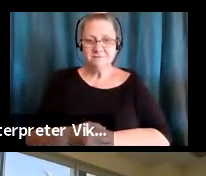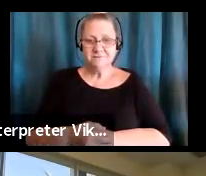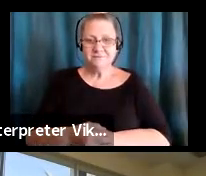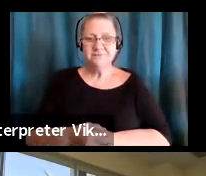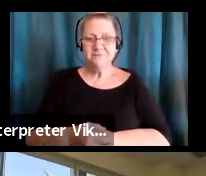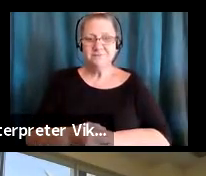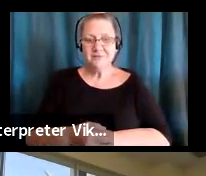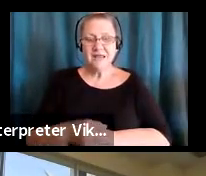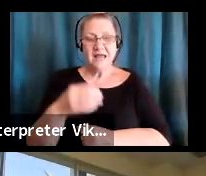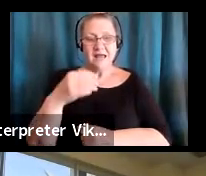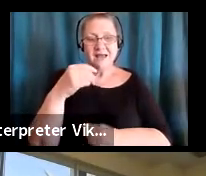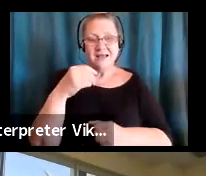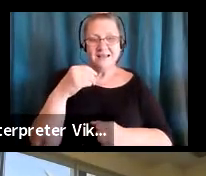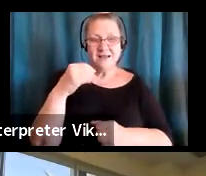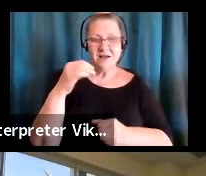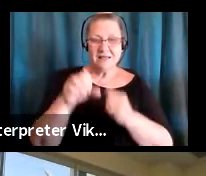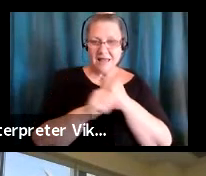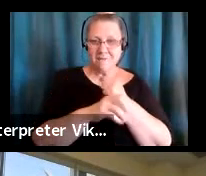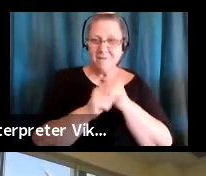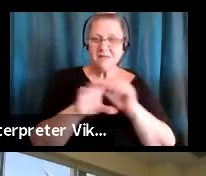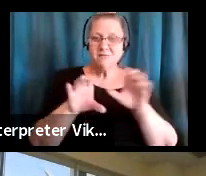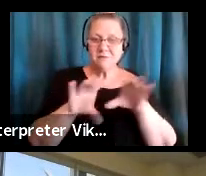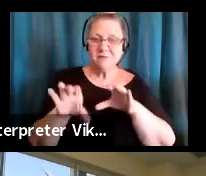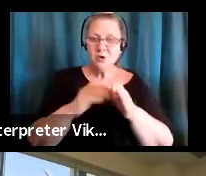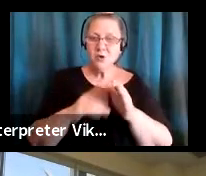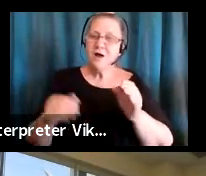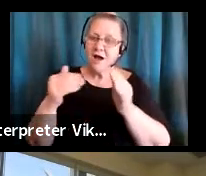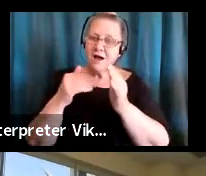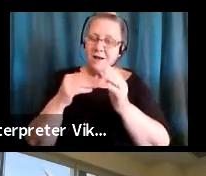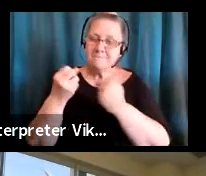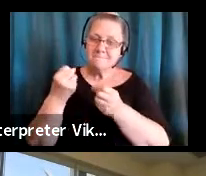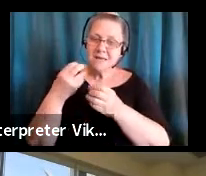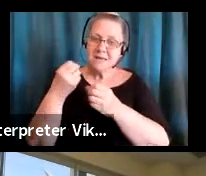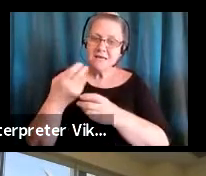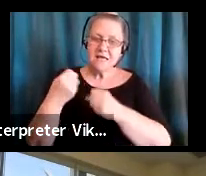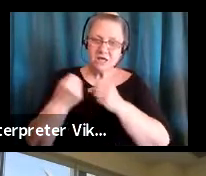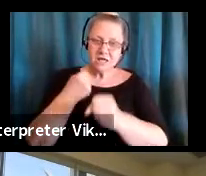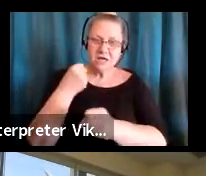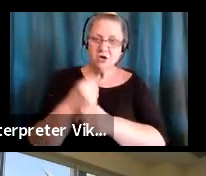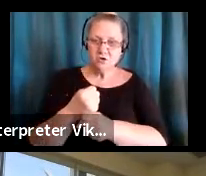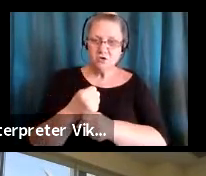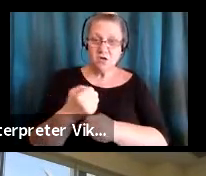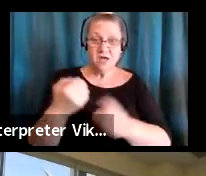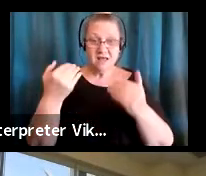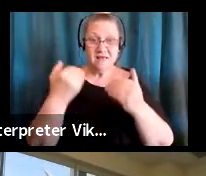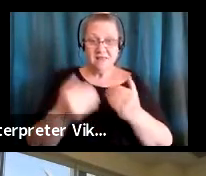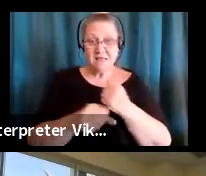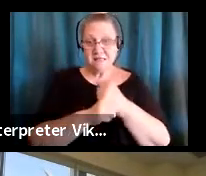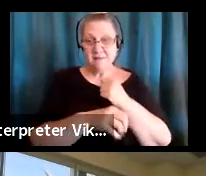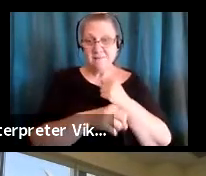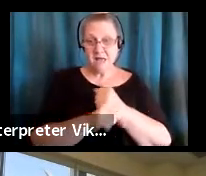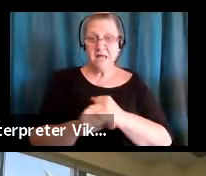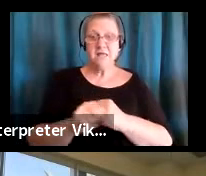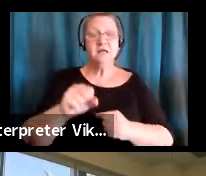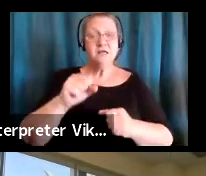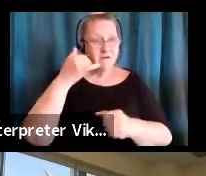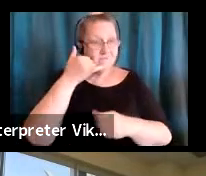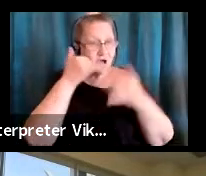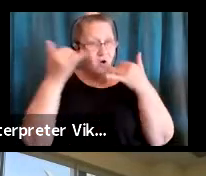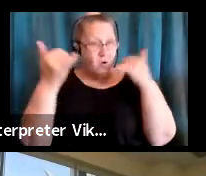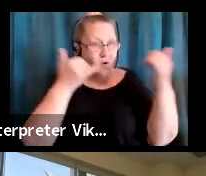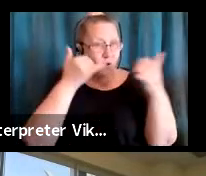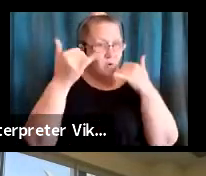GOTV campaigns that we've been doing for years. This is a phone banking and door knocking campaign. We have hundreds of people who are actually